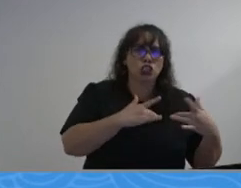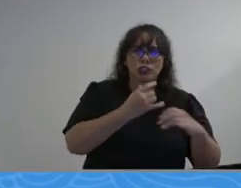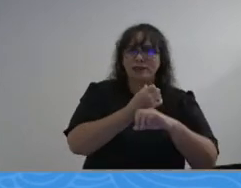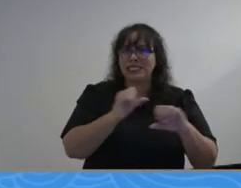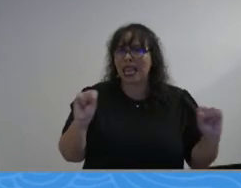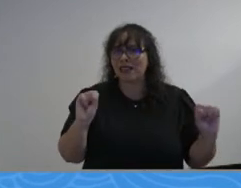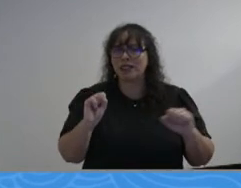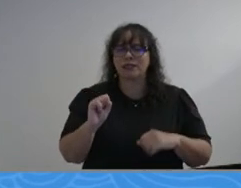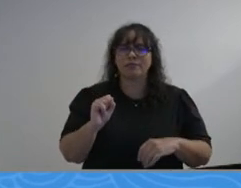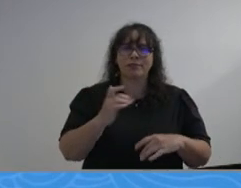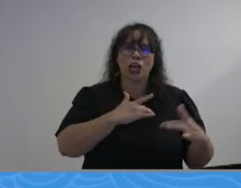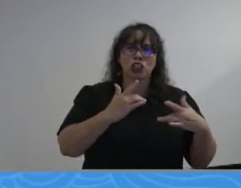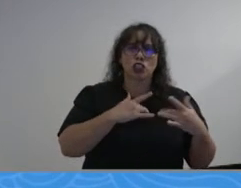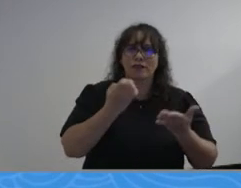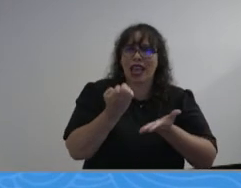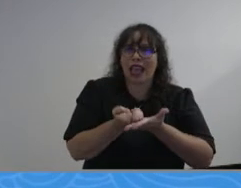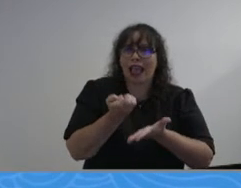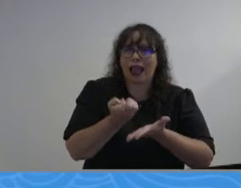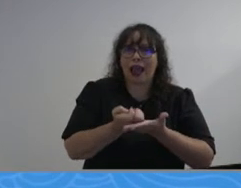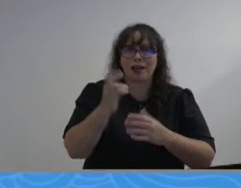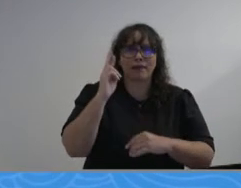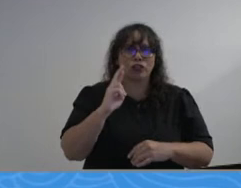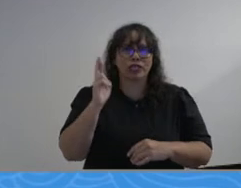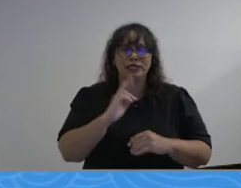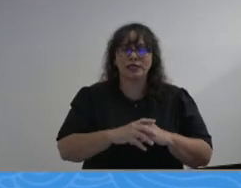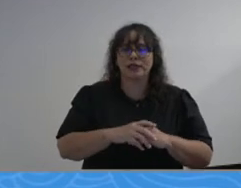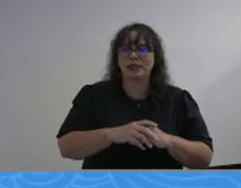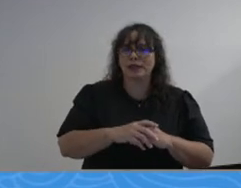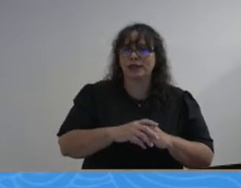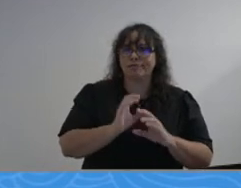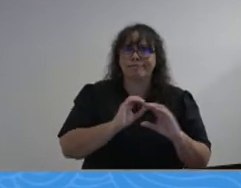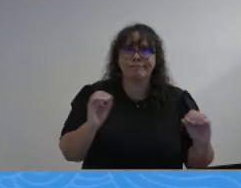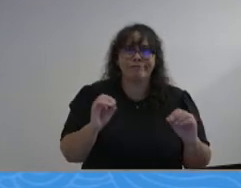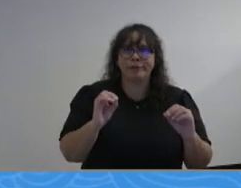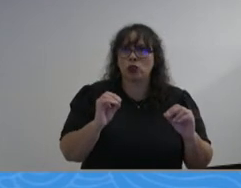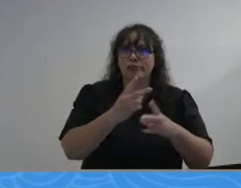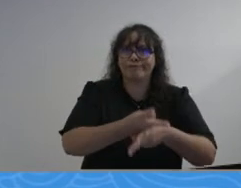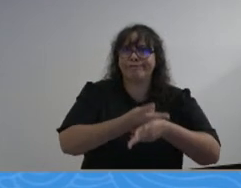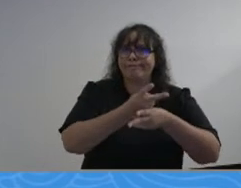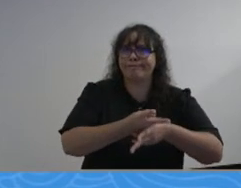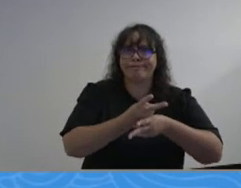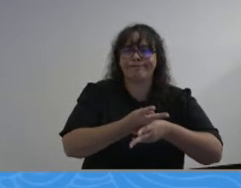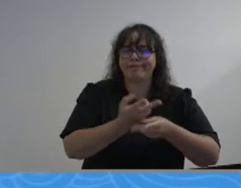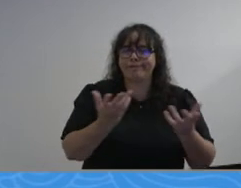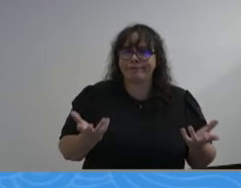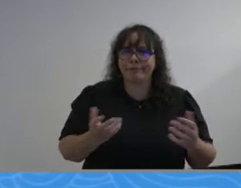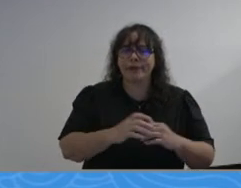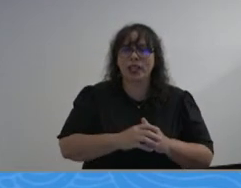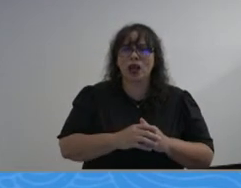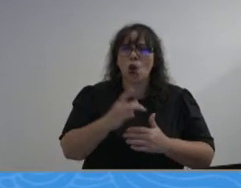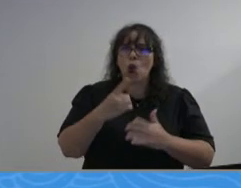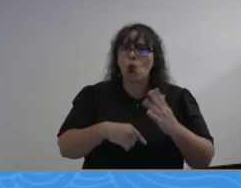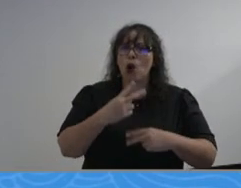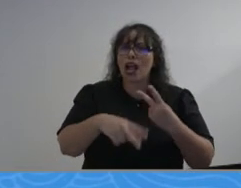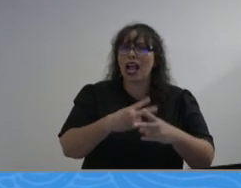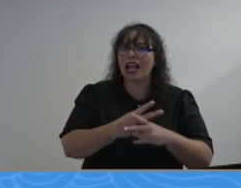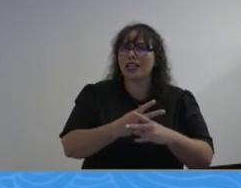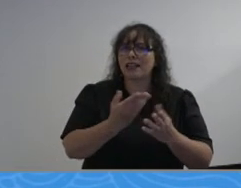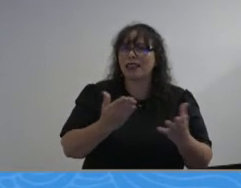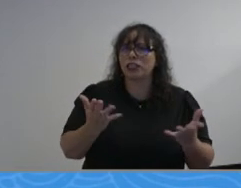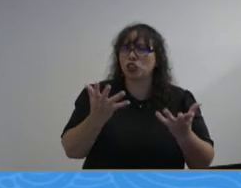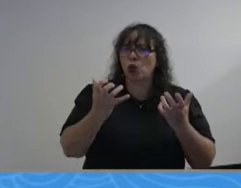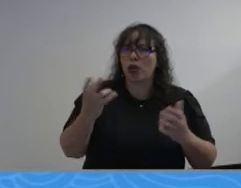know, economic reasons, some out of concerns for childcare purposes. What kinds of things could you see, or would you like to